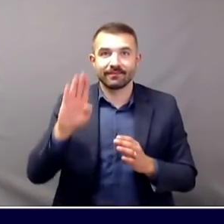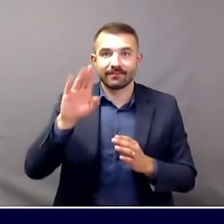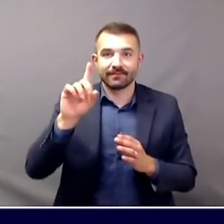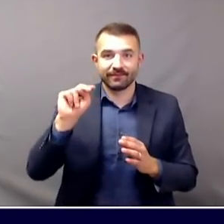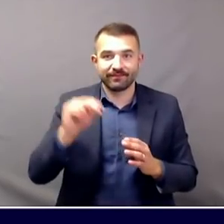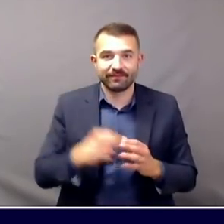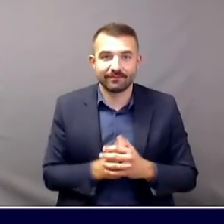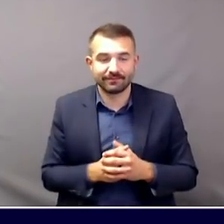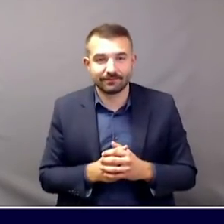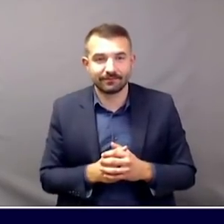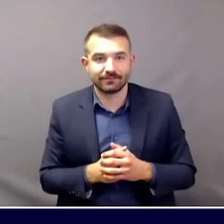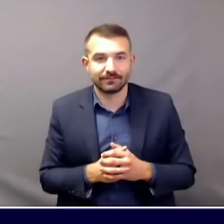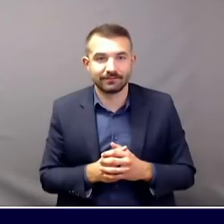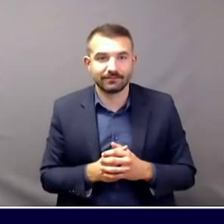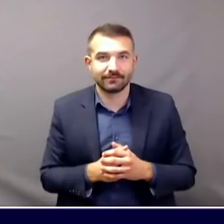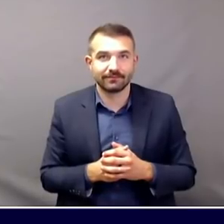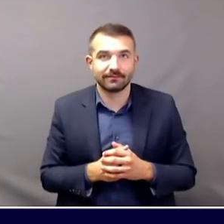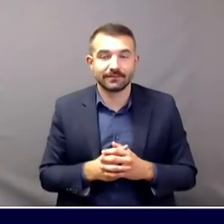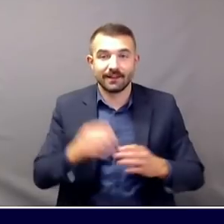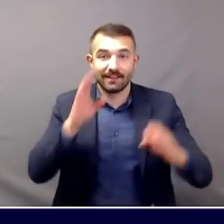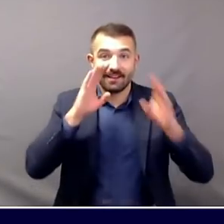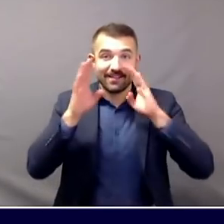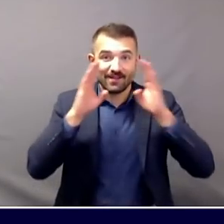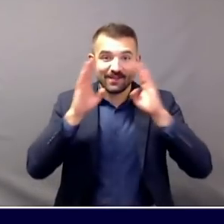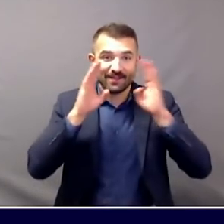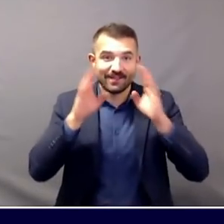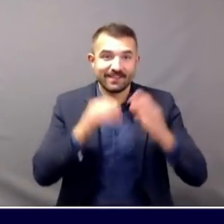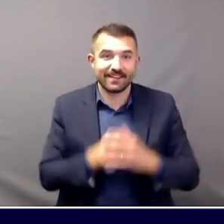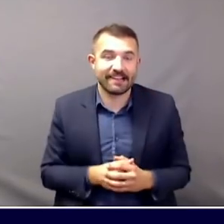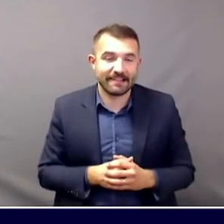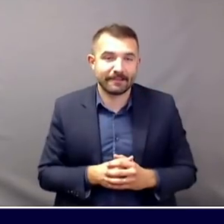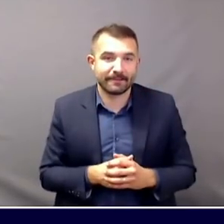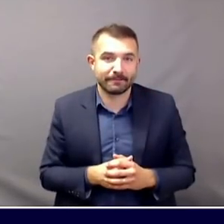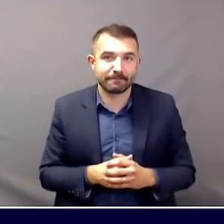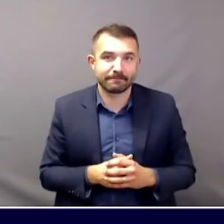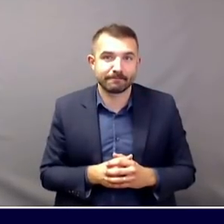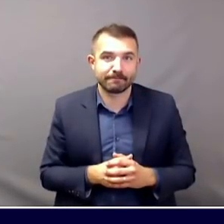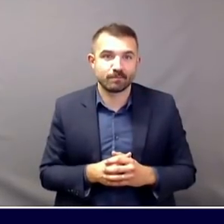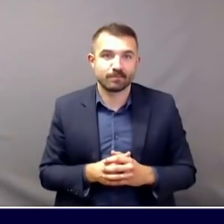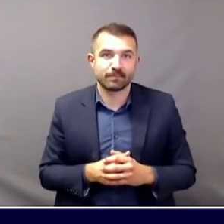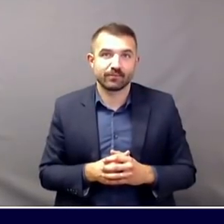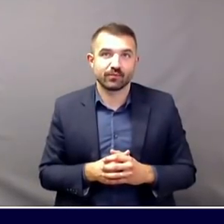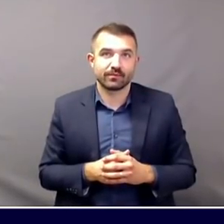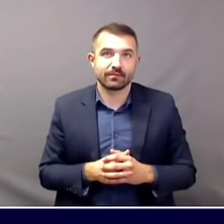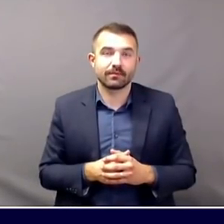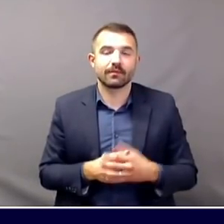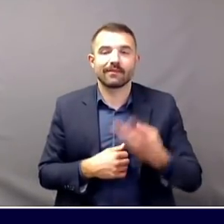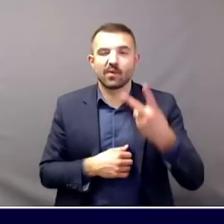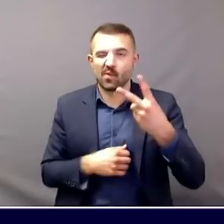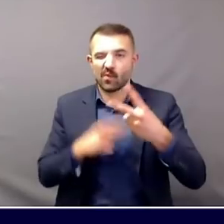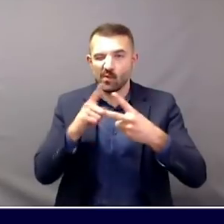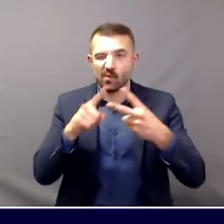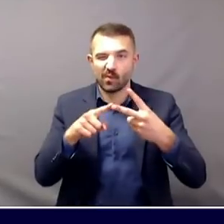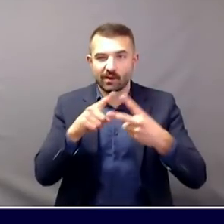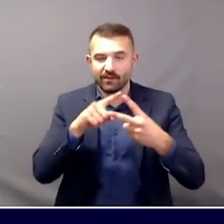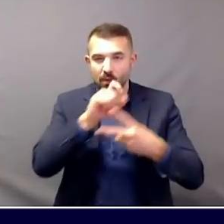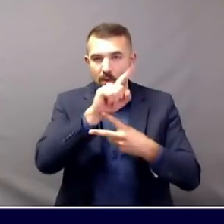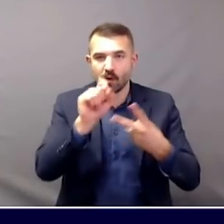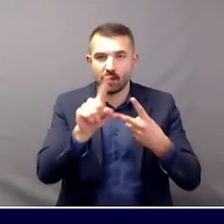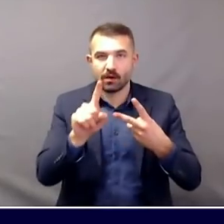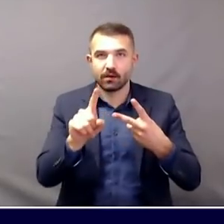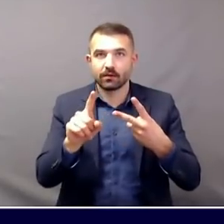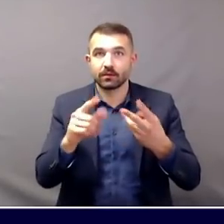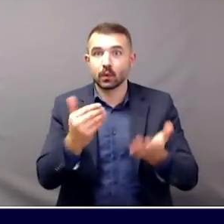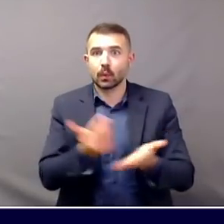Hi, Dr. Shah. My first question is about, actually both of my questions are about a new report that I